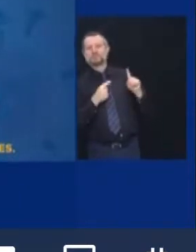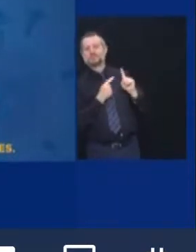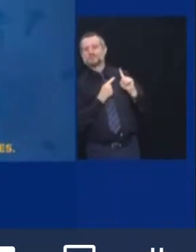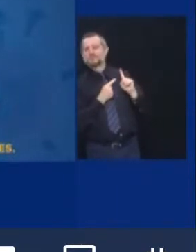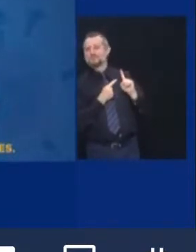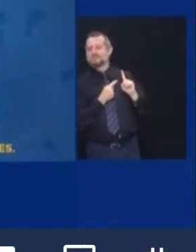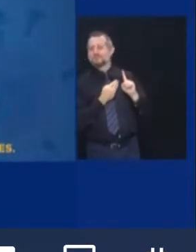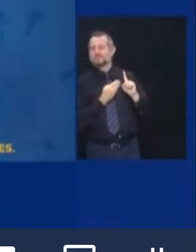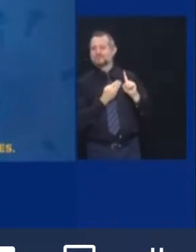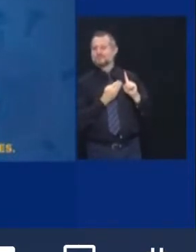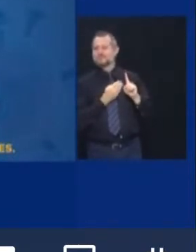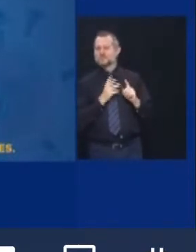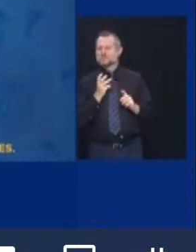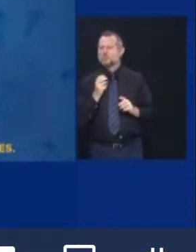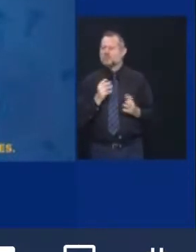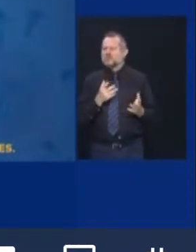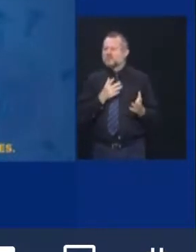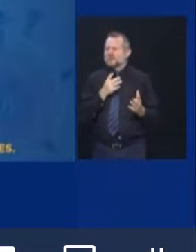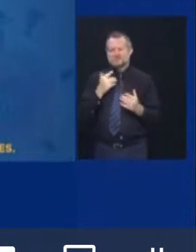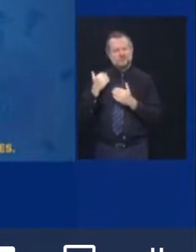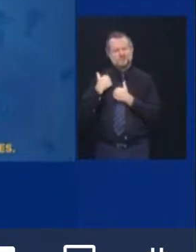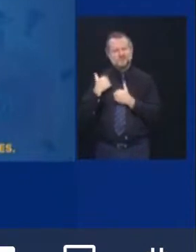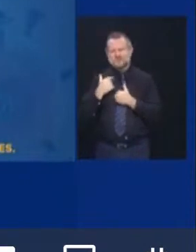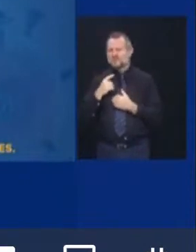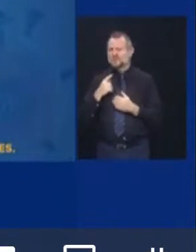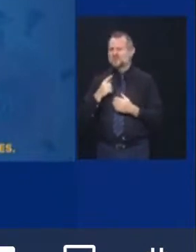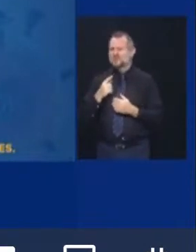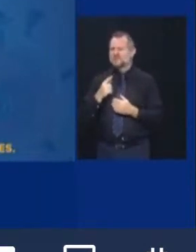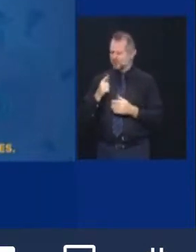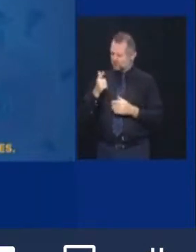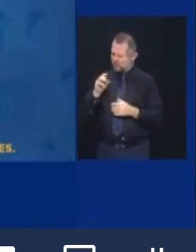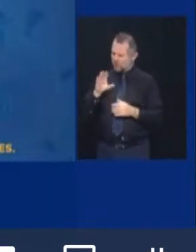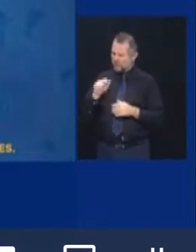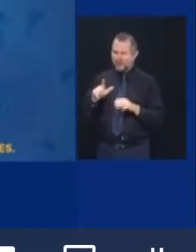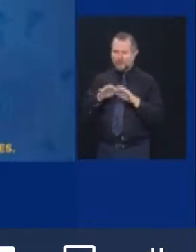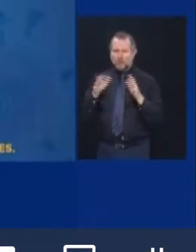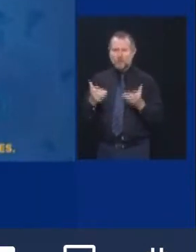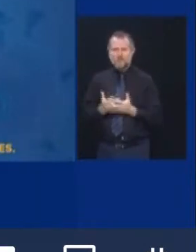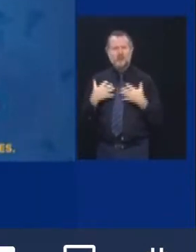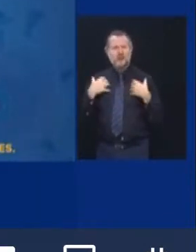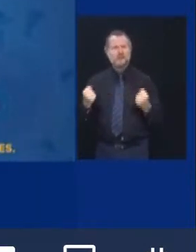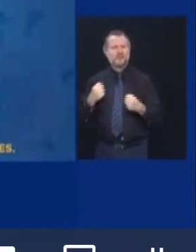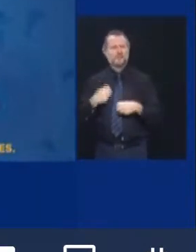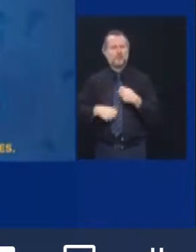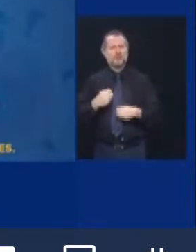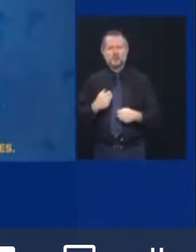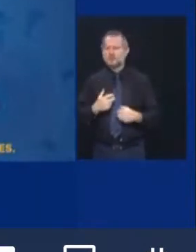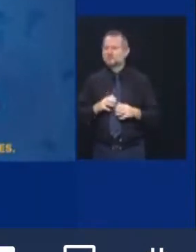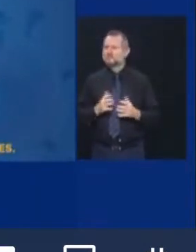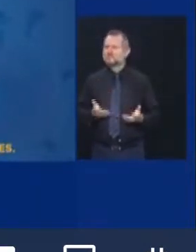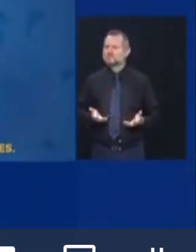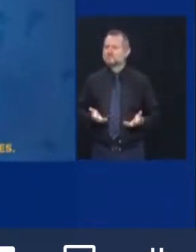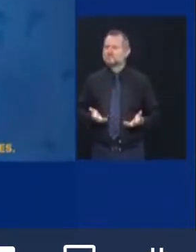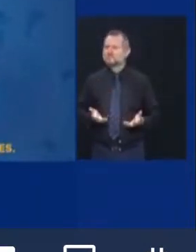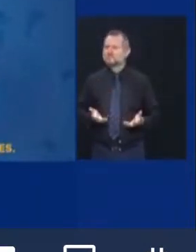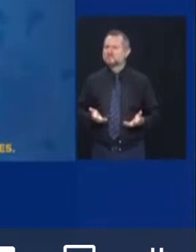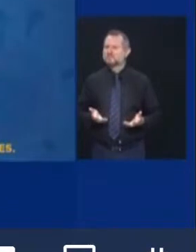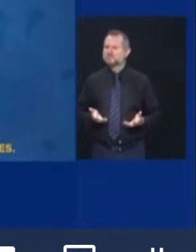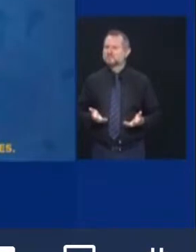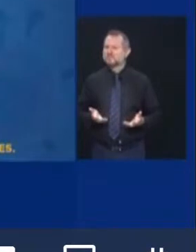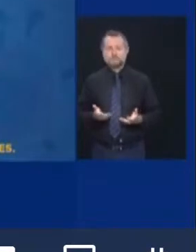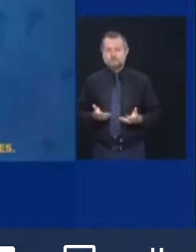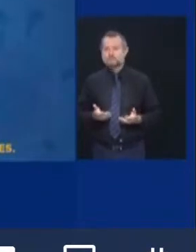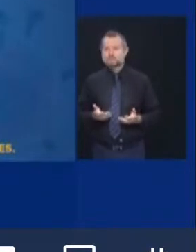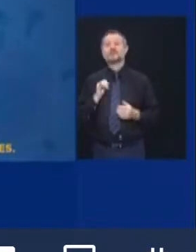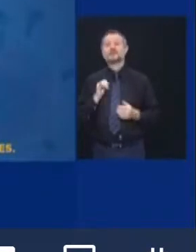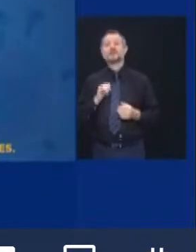charge of handling global health pandemics, right? And when you made the 50 states